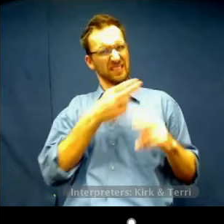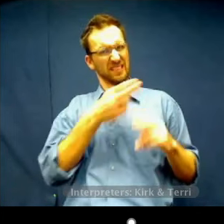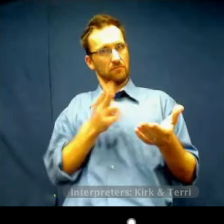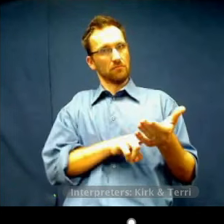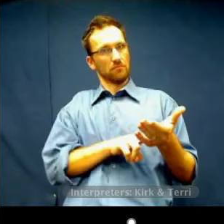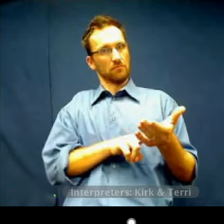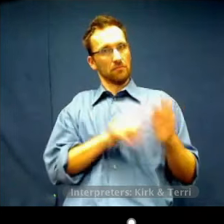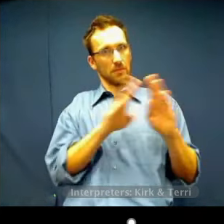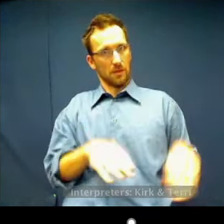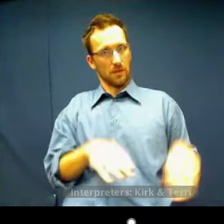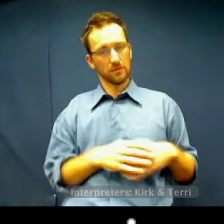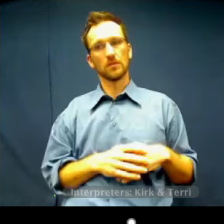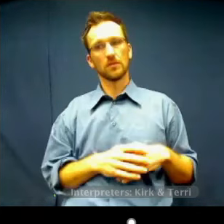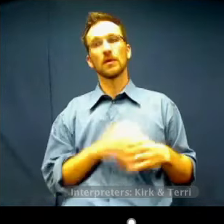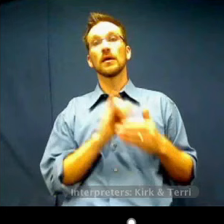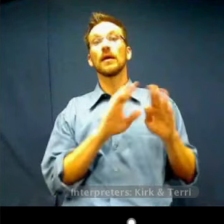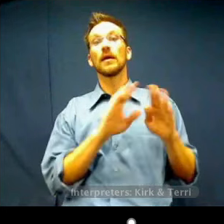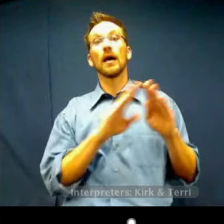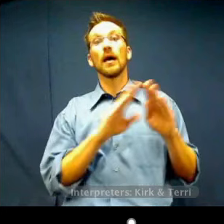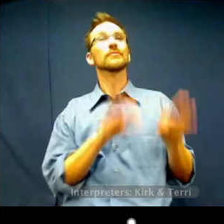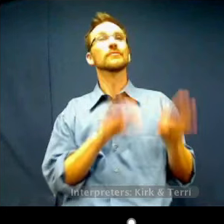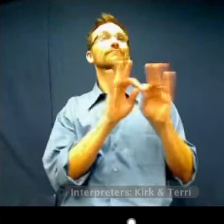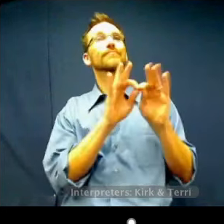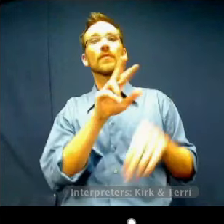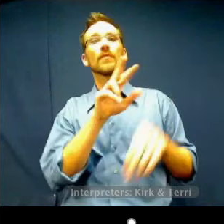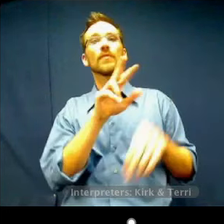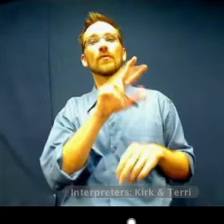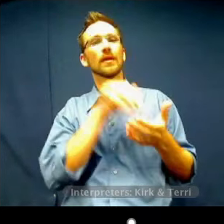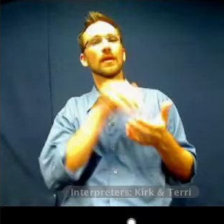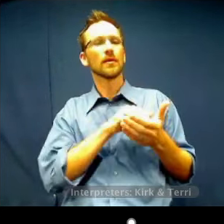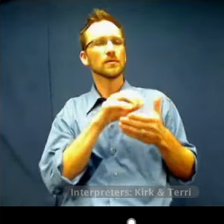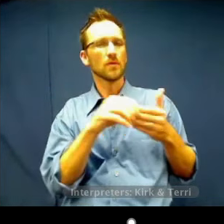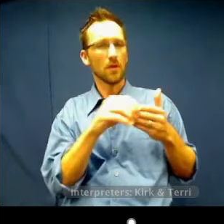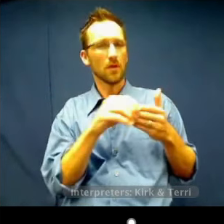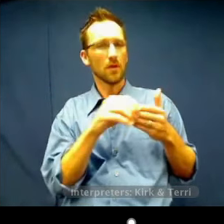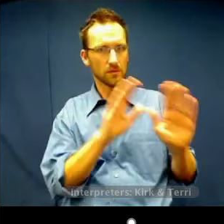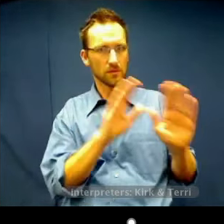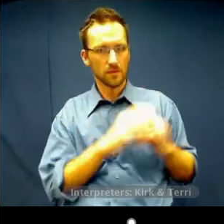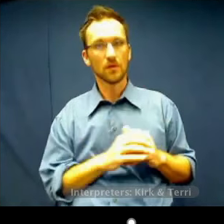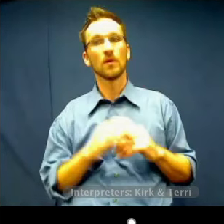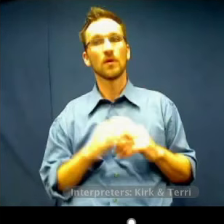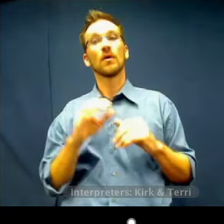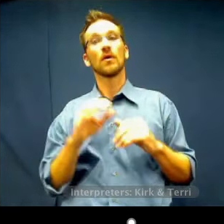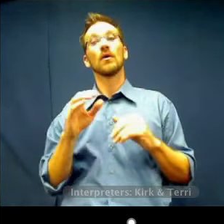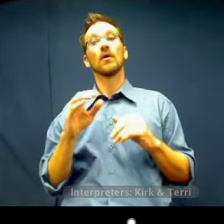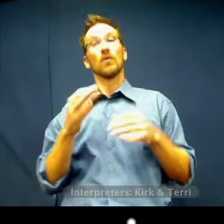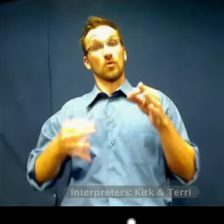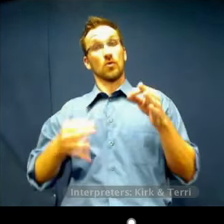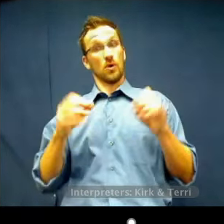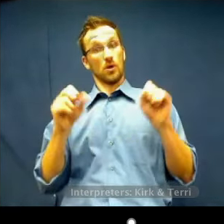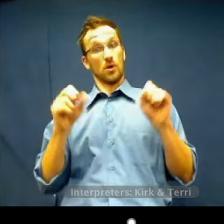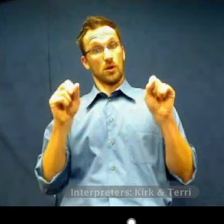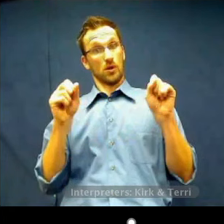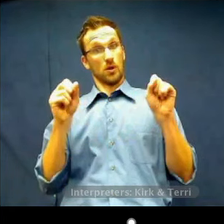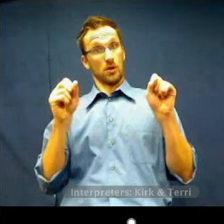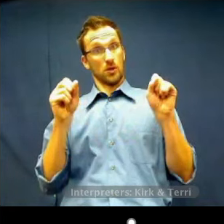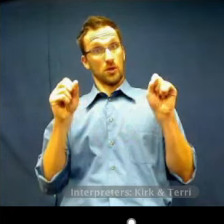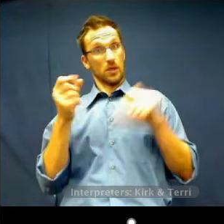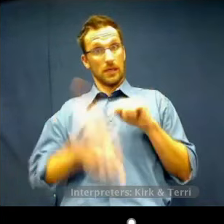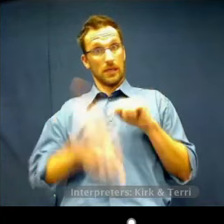it's worth $300,000 in equity, the court can't order the court cannot order